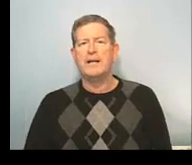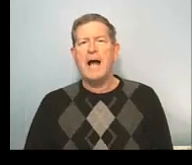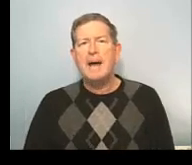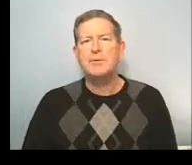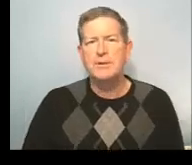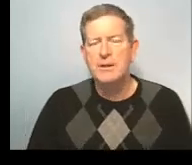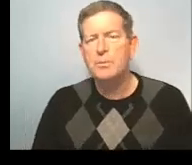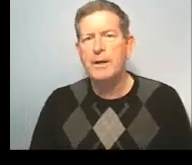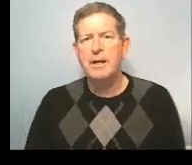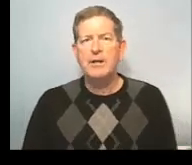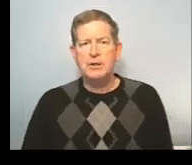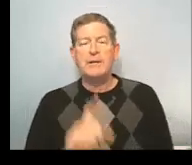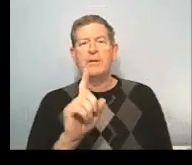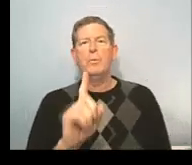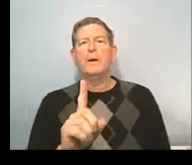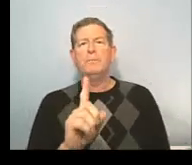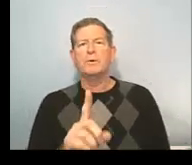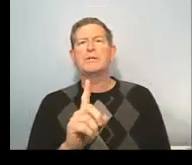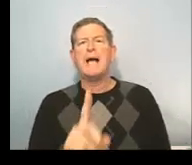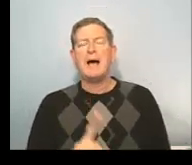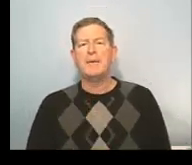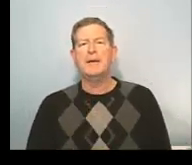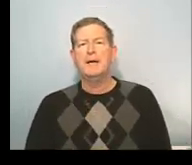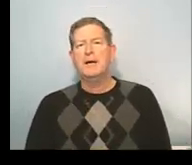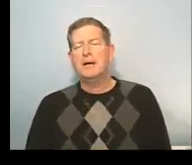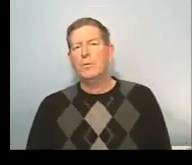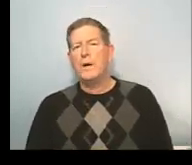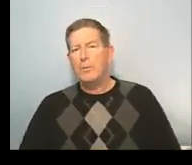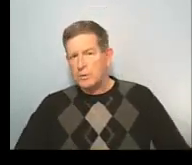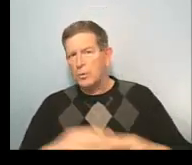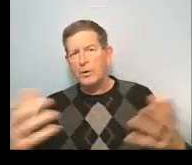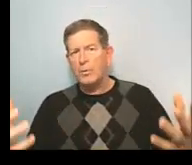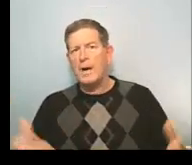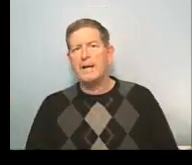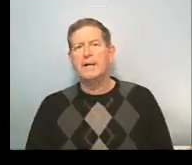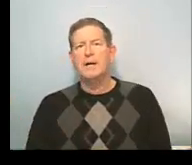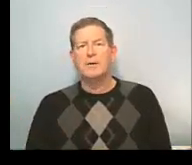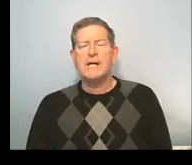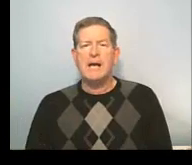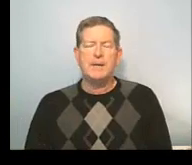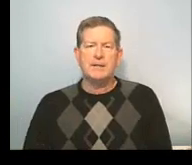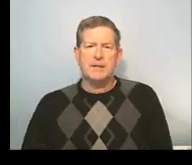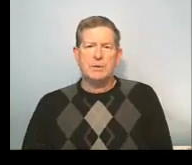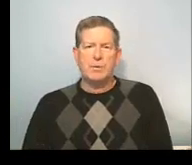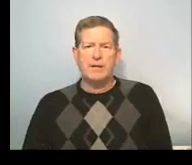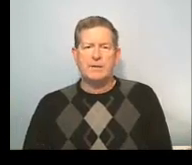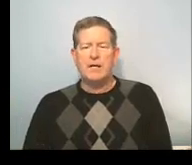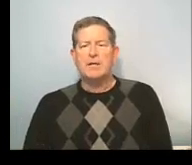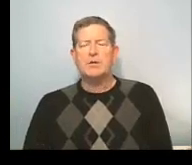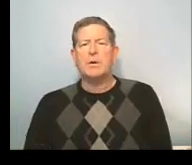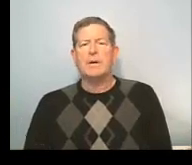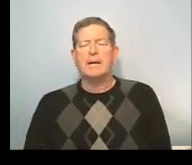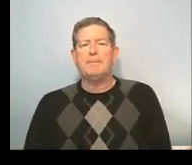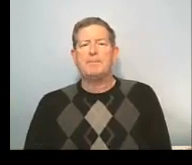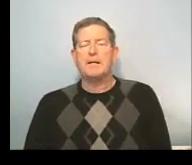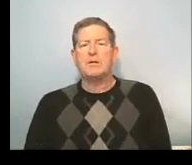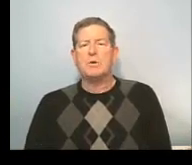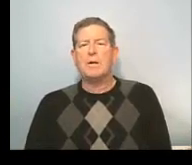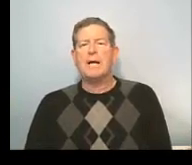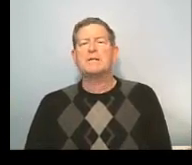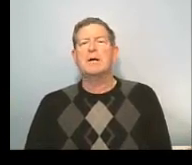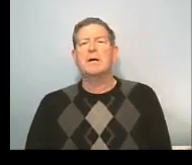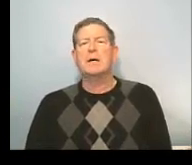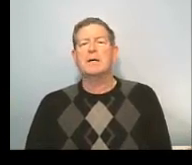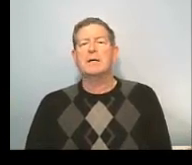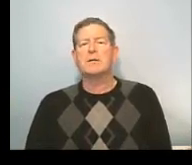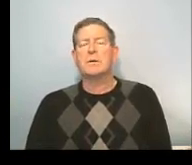avoid any options at this point. Just give you the one most common way which worldwide time is expressed. So